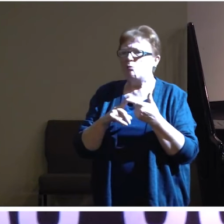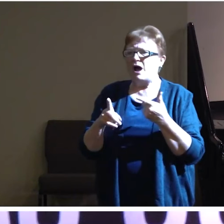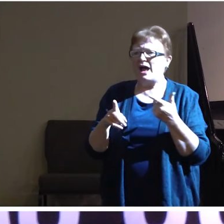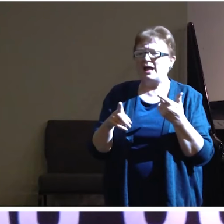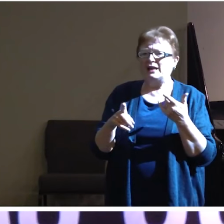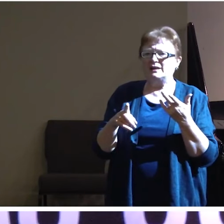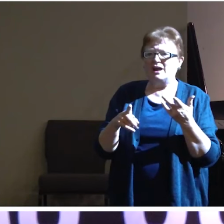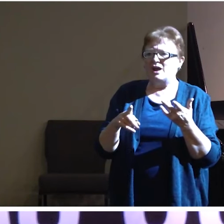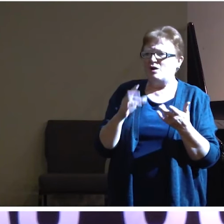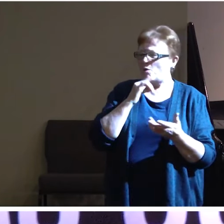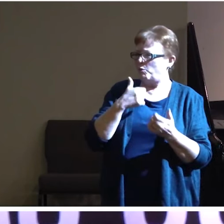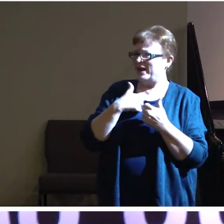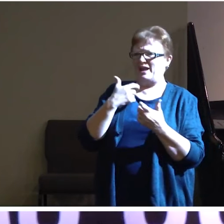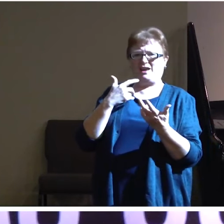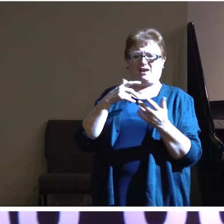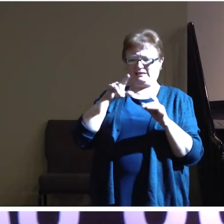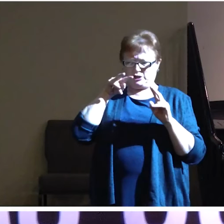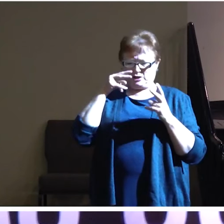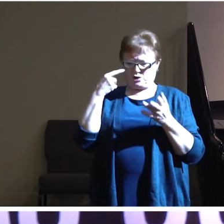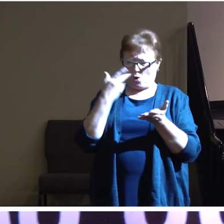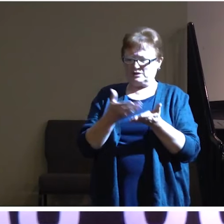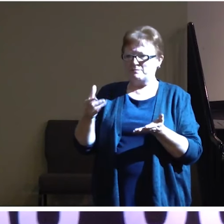with our porridge this morning? Are we seeing things?